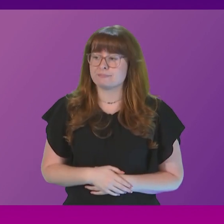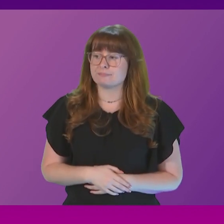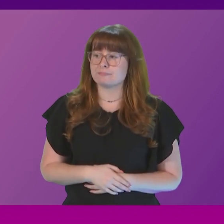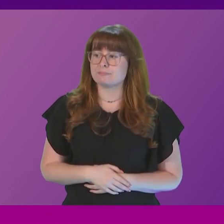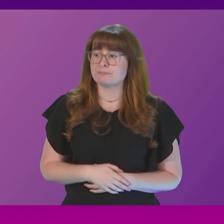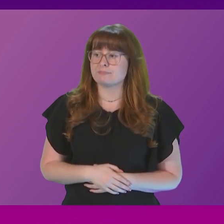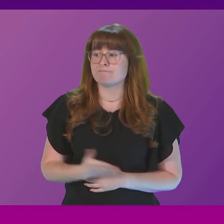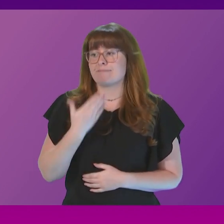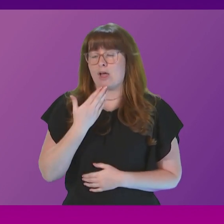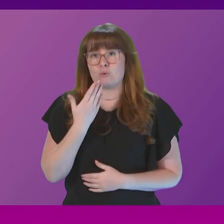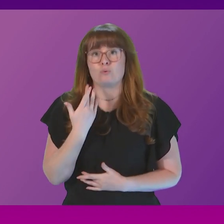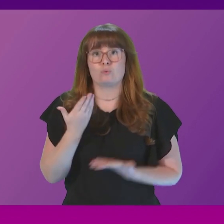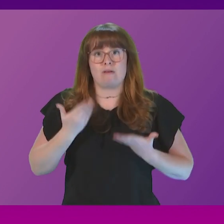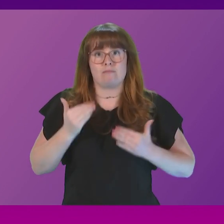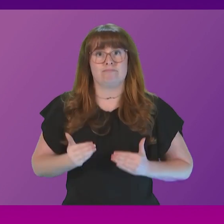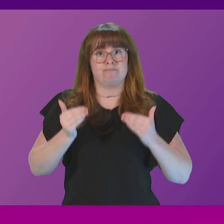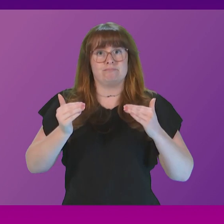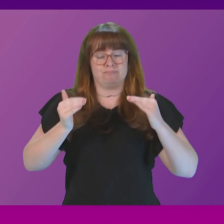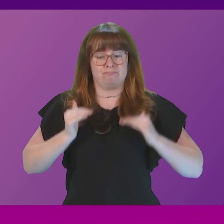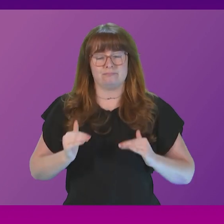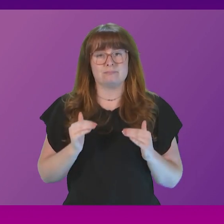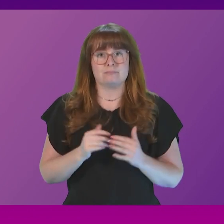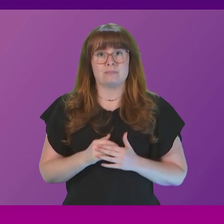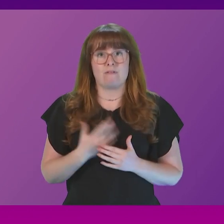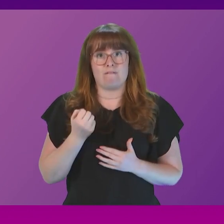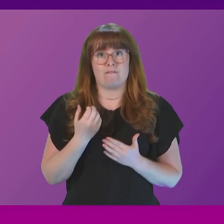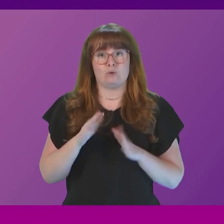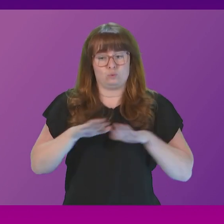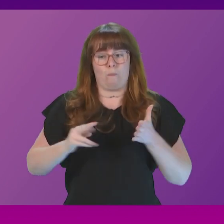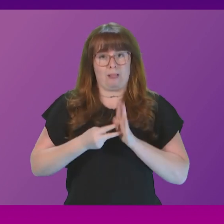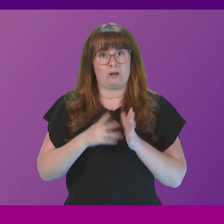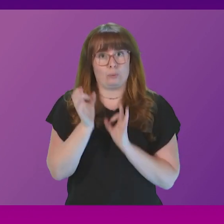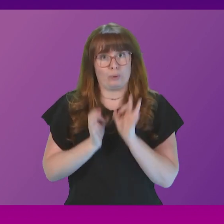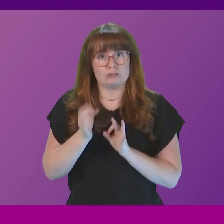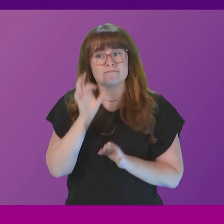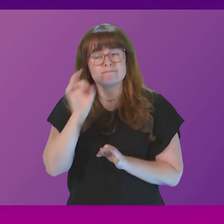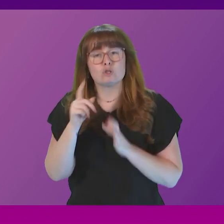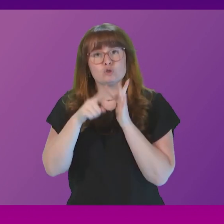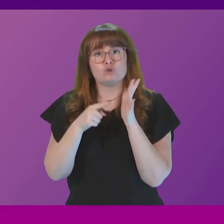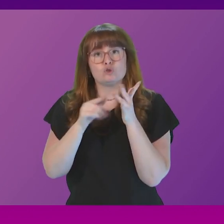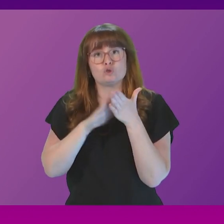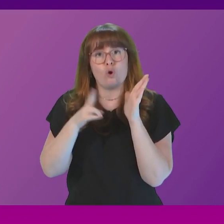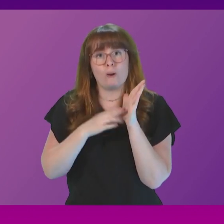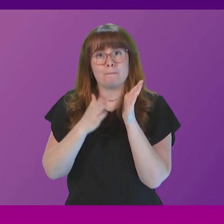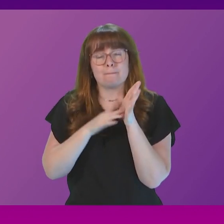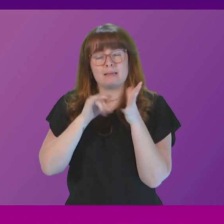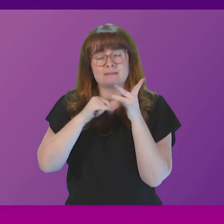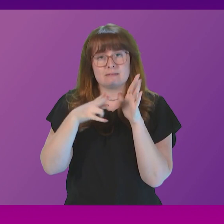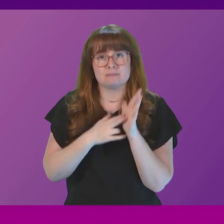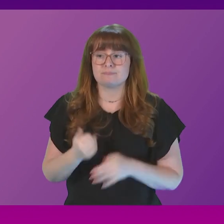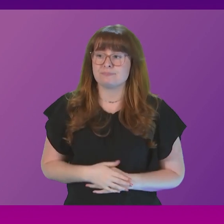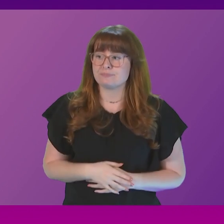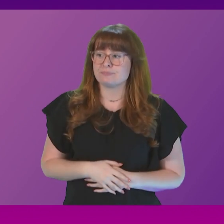to successfully to the title of miscellany in this section. I'm going to invite John Mason to ask the next question. John. Thank you very much